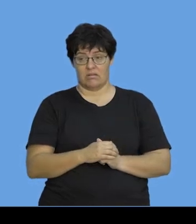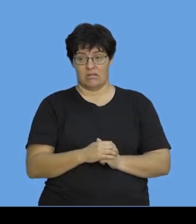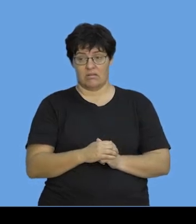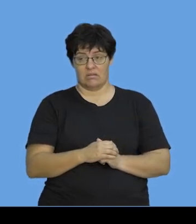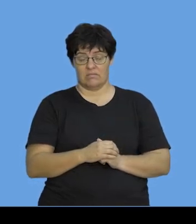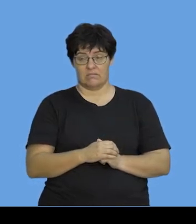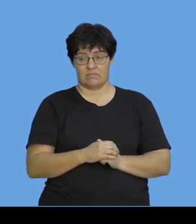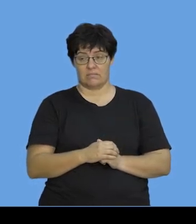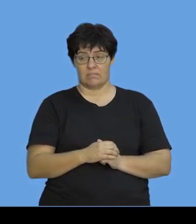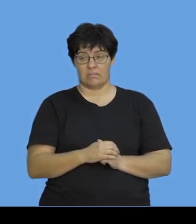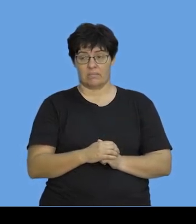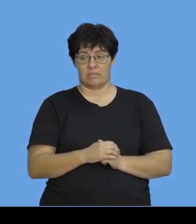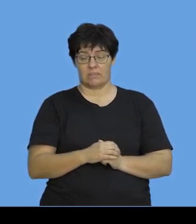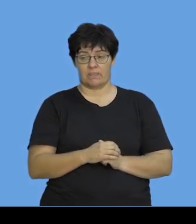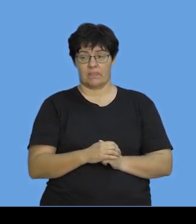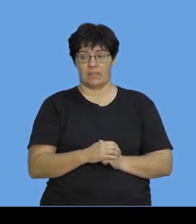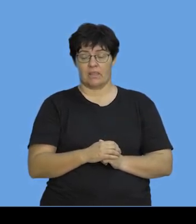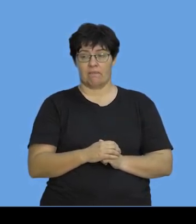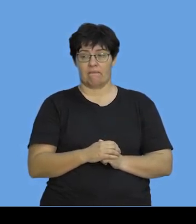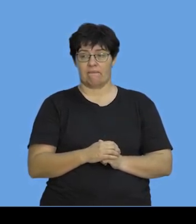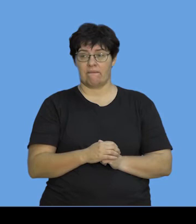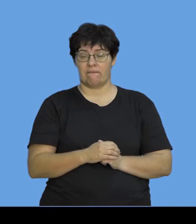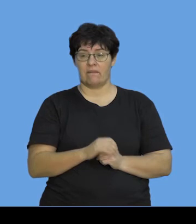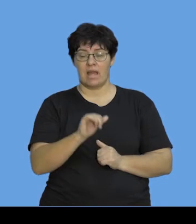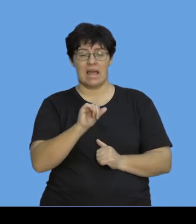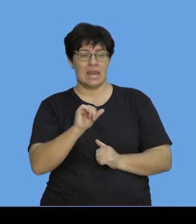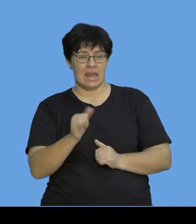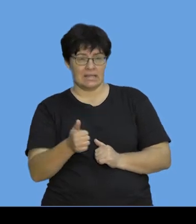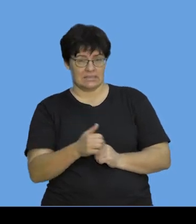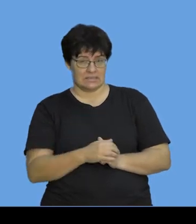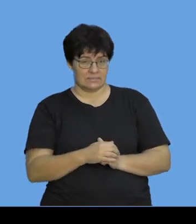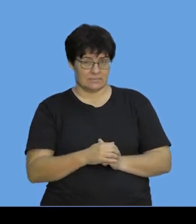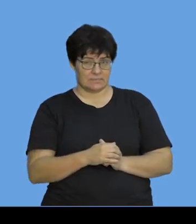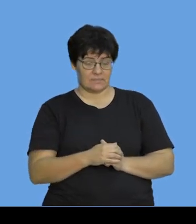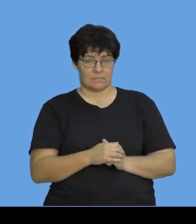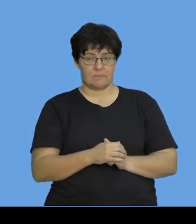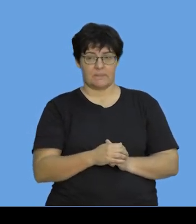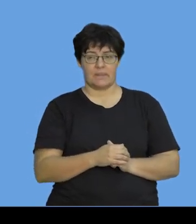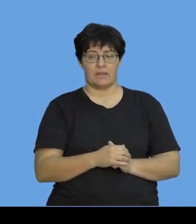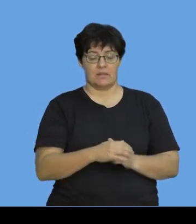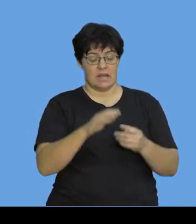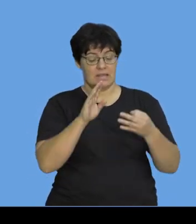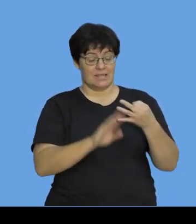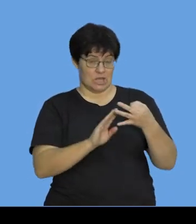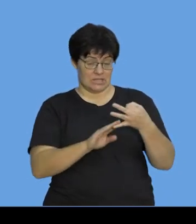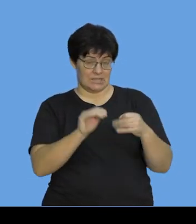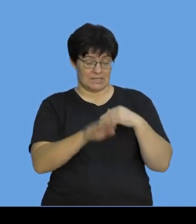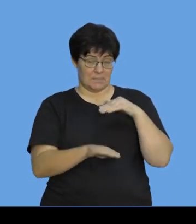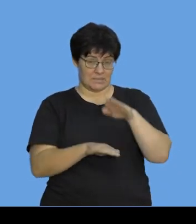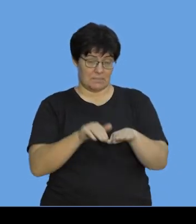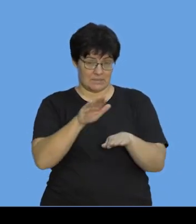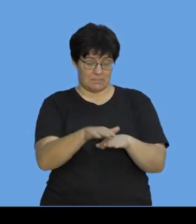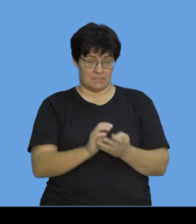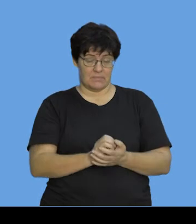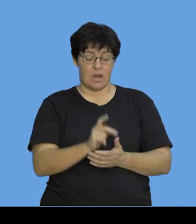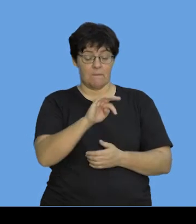right? Okay, so what's our next step after that? Step number 3, we can calculate the number of moles of